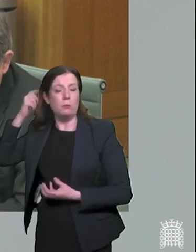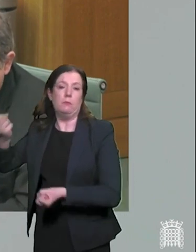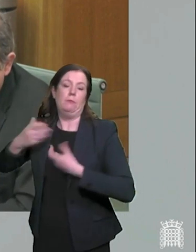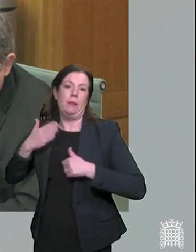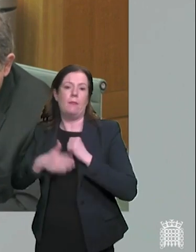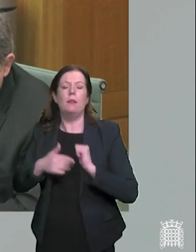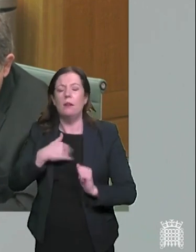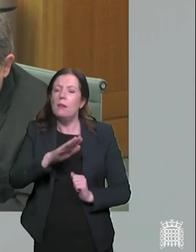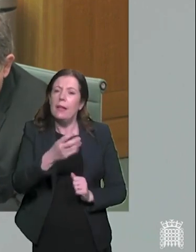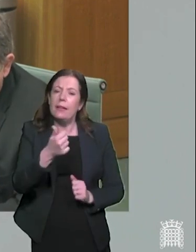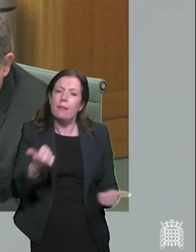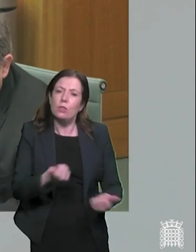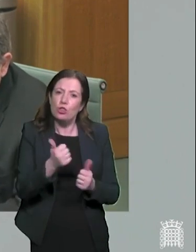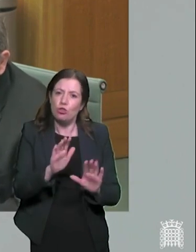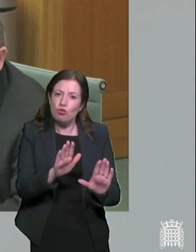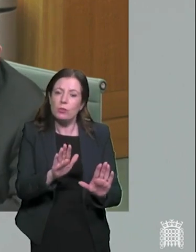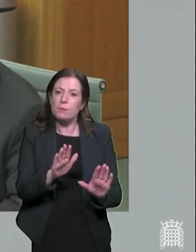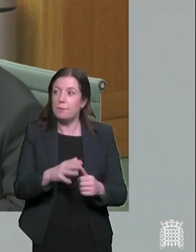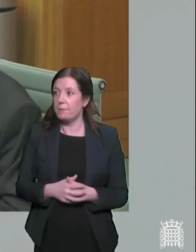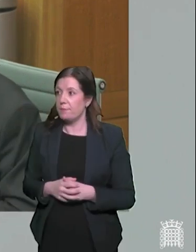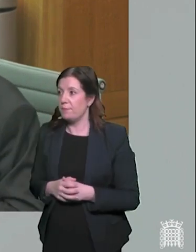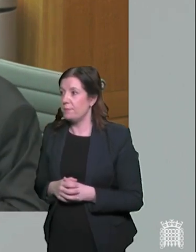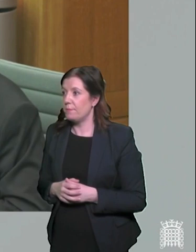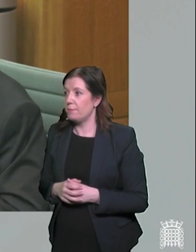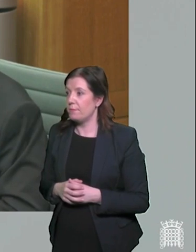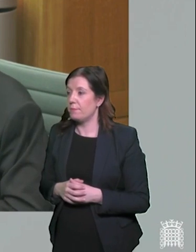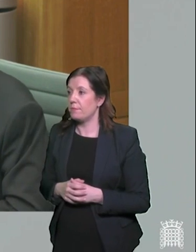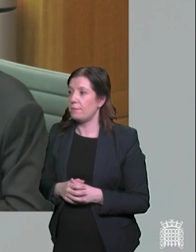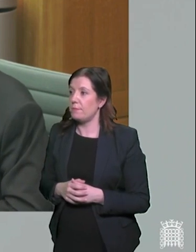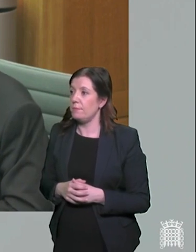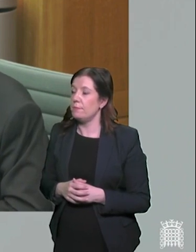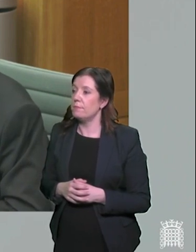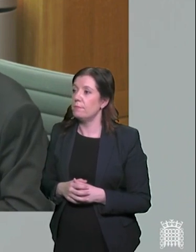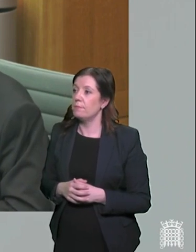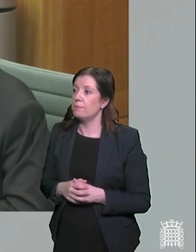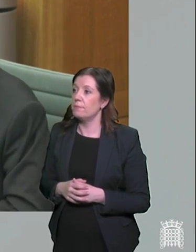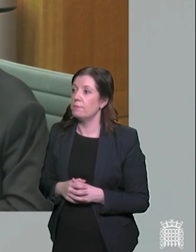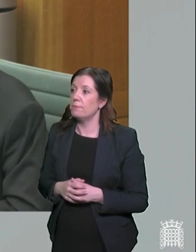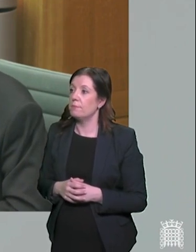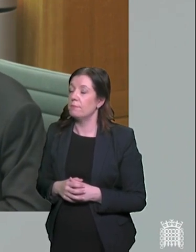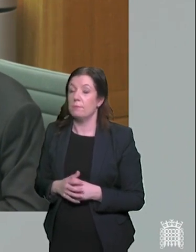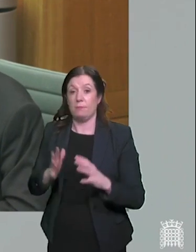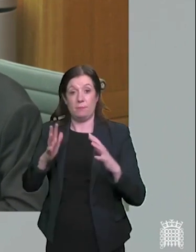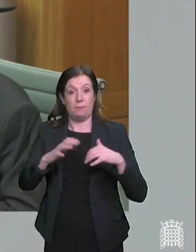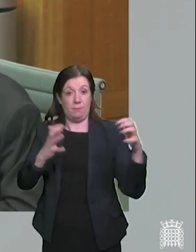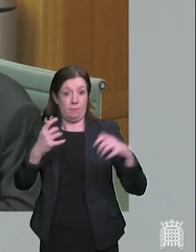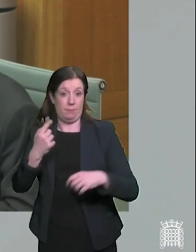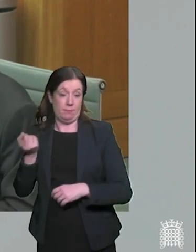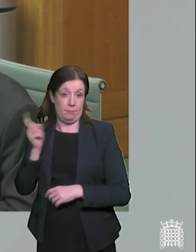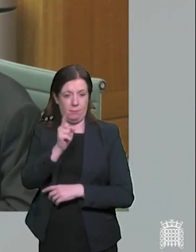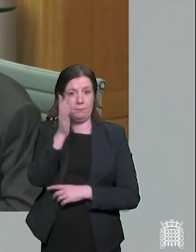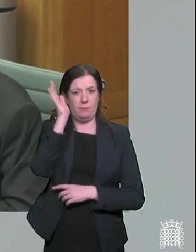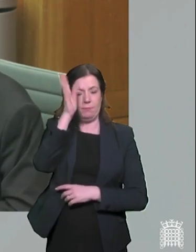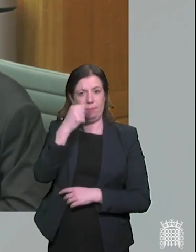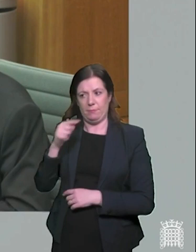almost finished, Mr. Johnson. Why did you tell the House of Commons that you had received repeated assurances